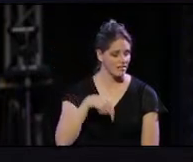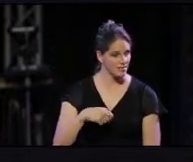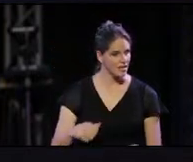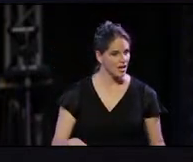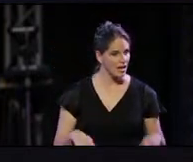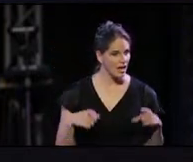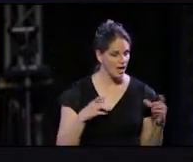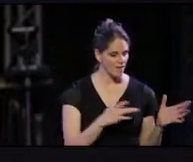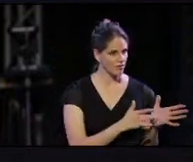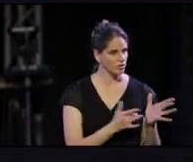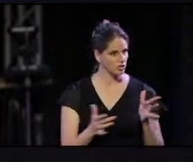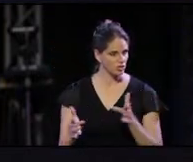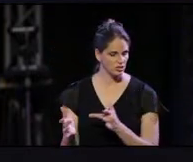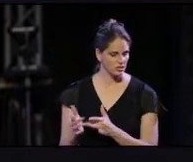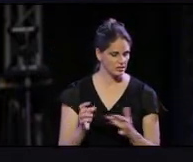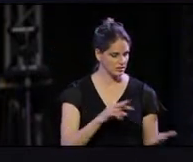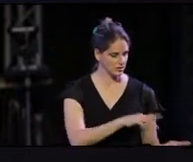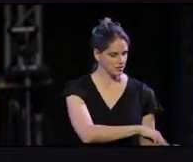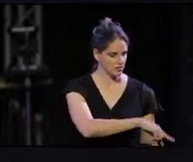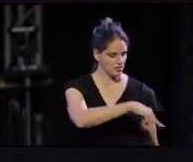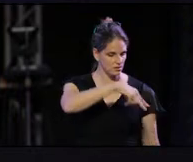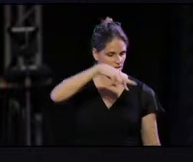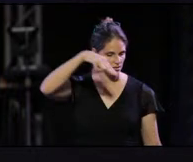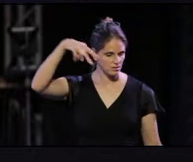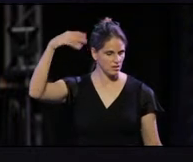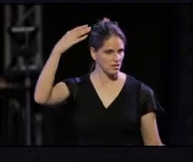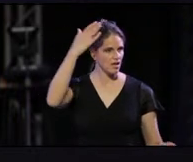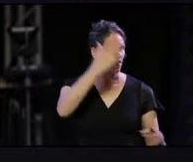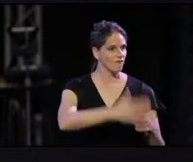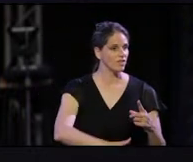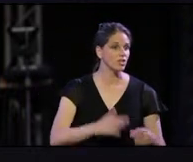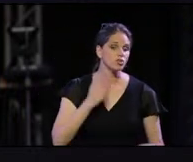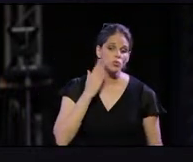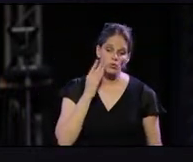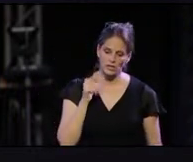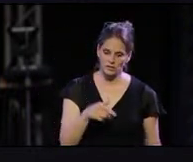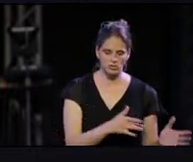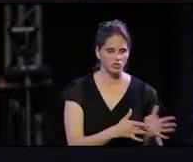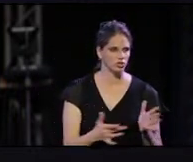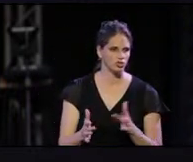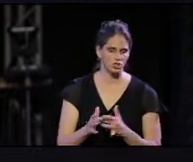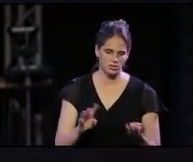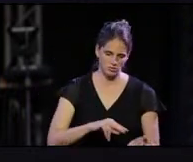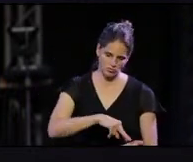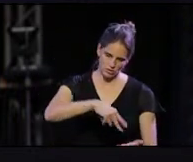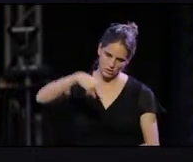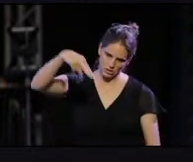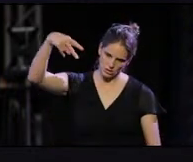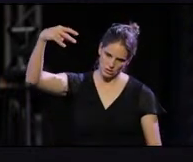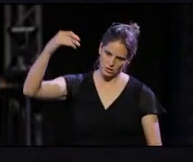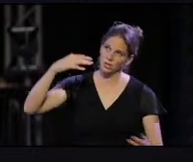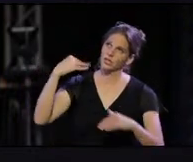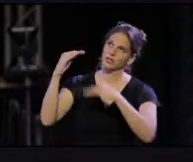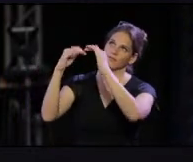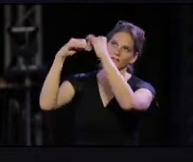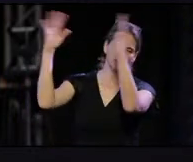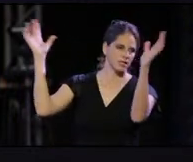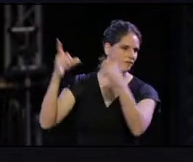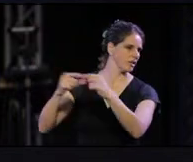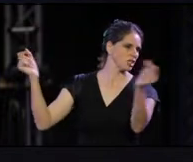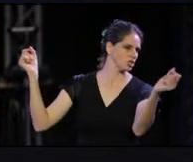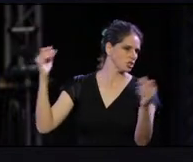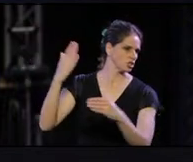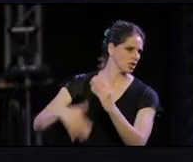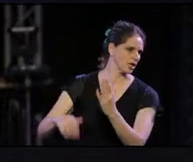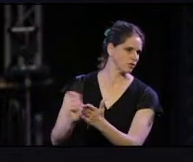this resurrection, it doesn't end just because Jesus went to heaven. It's now in us. "This is